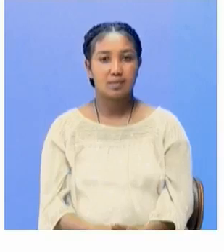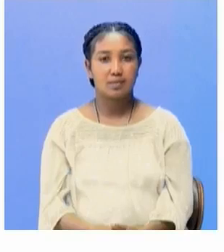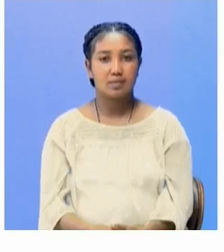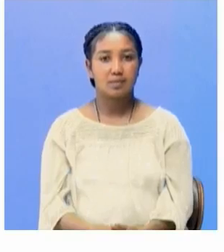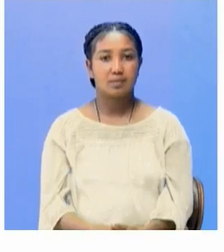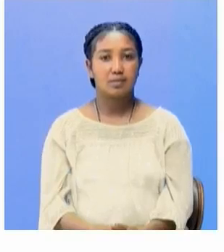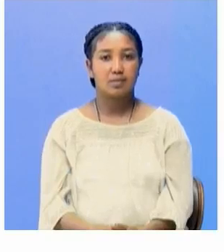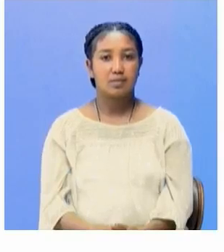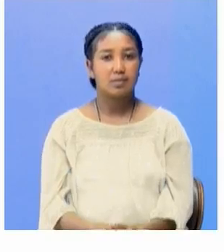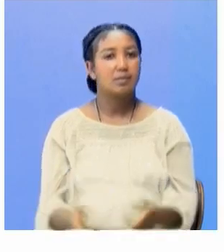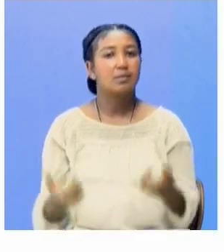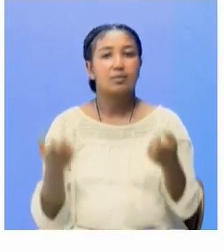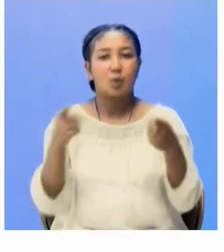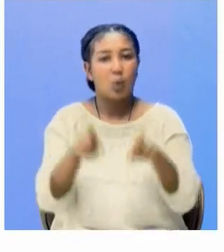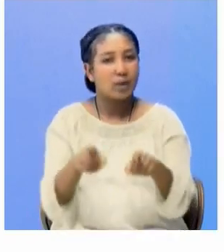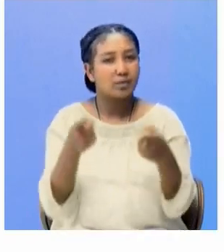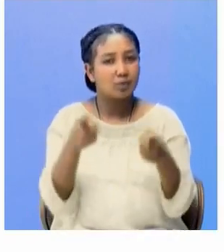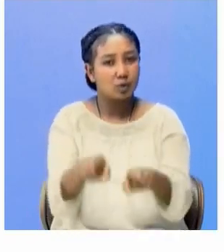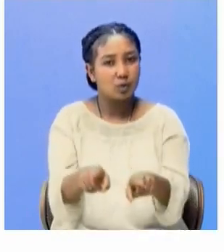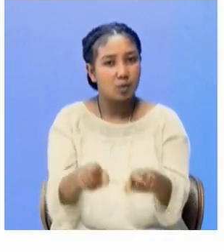when?